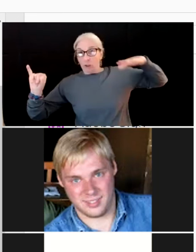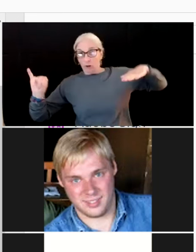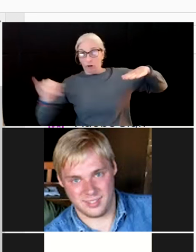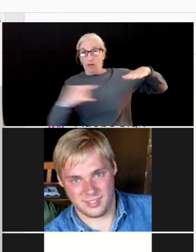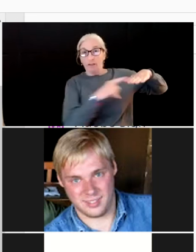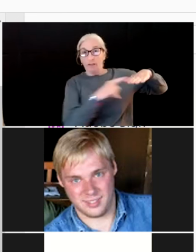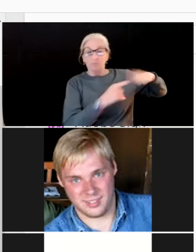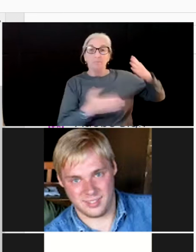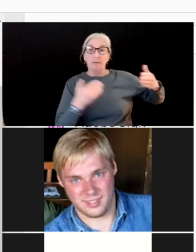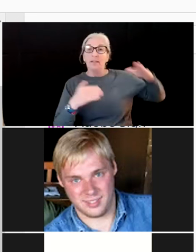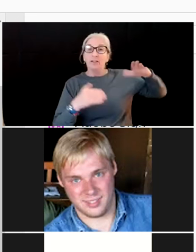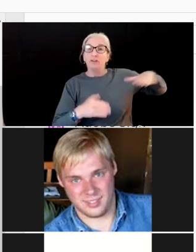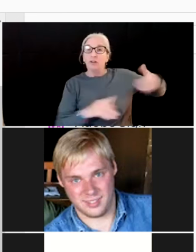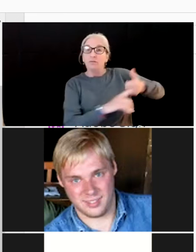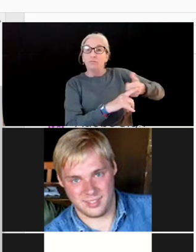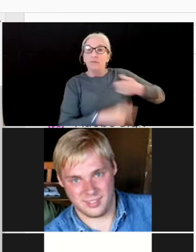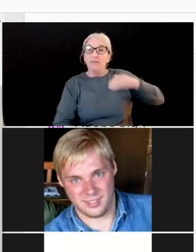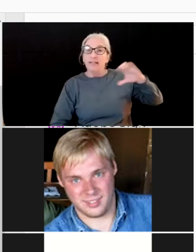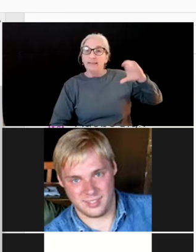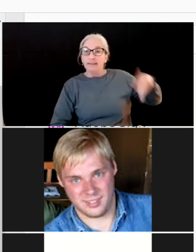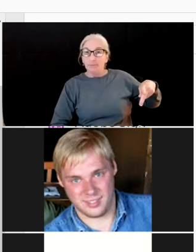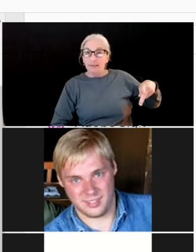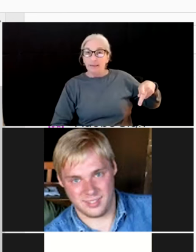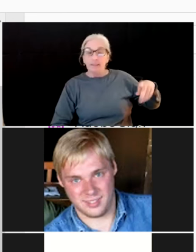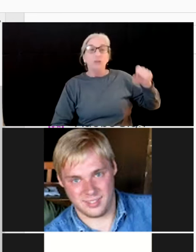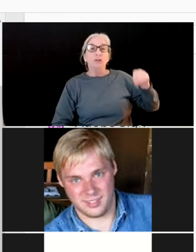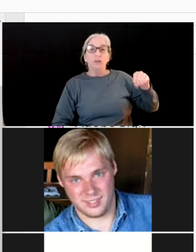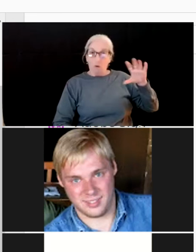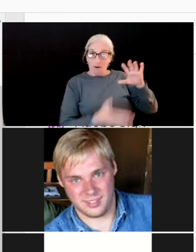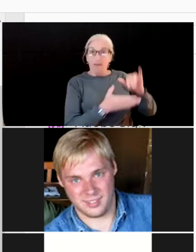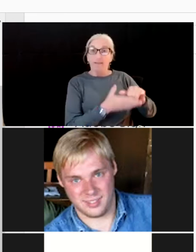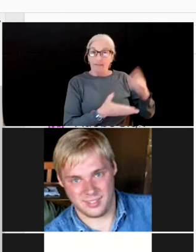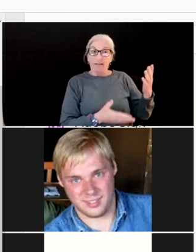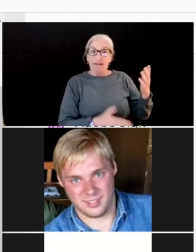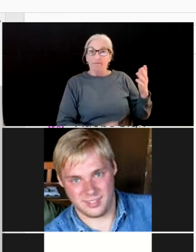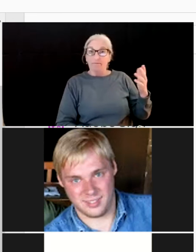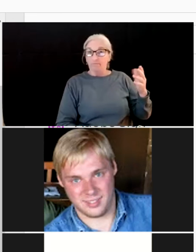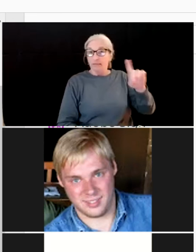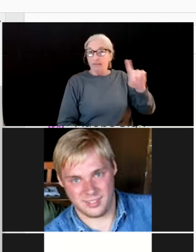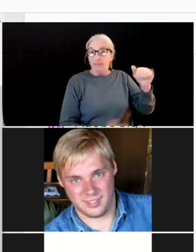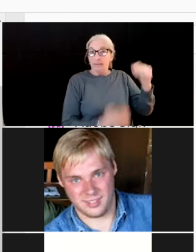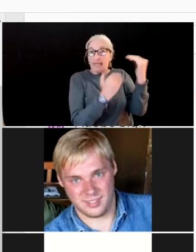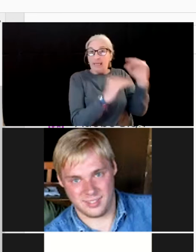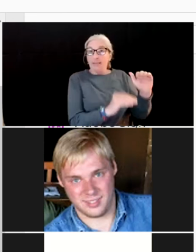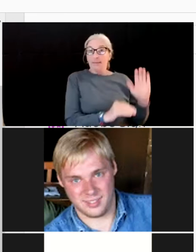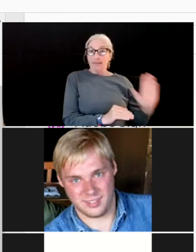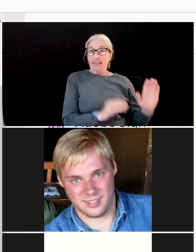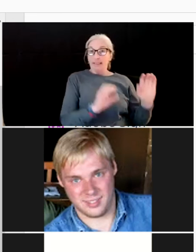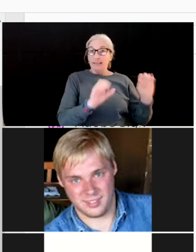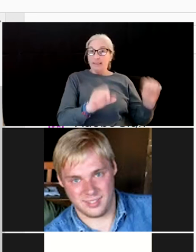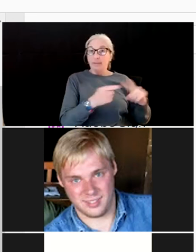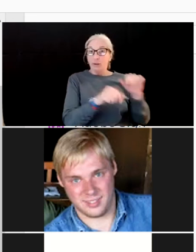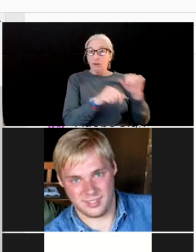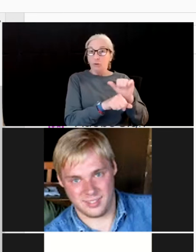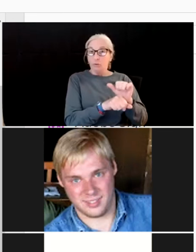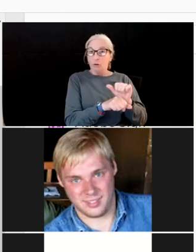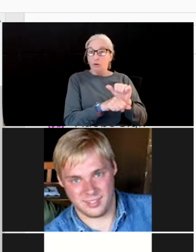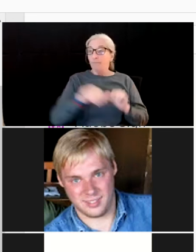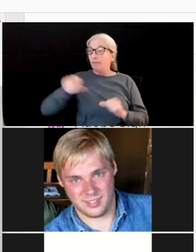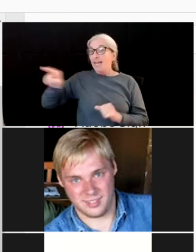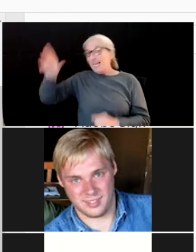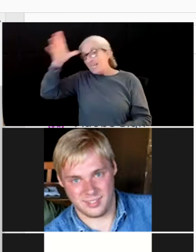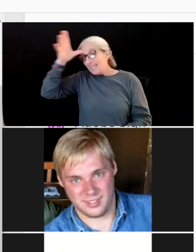cerebral palsy and that disability limits his ability to work. Because Joe is already getting Social Security